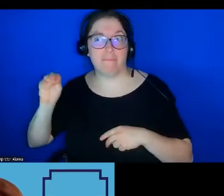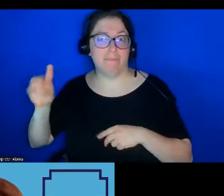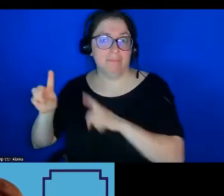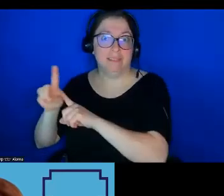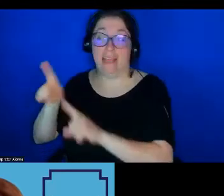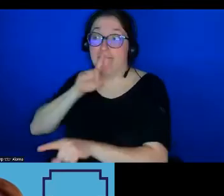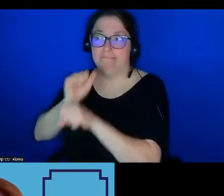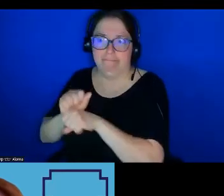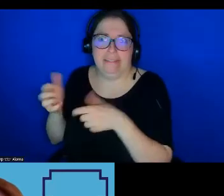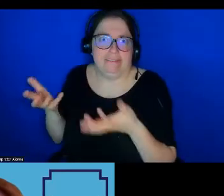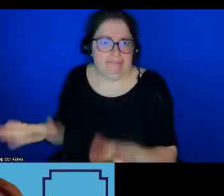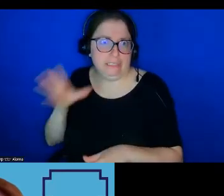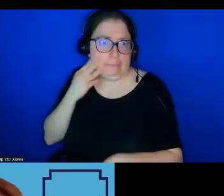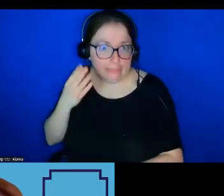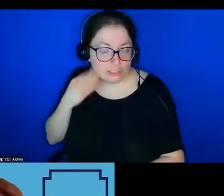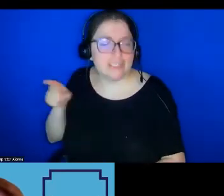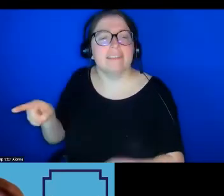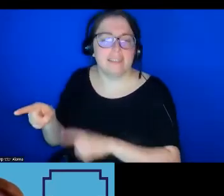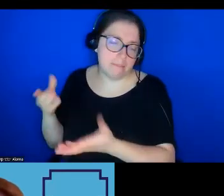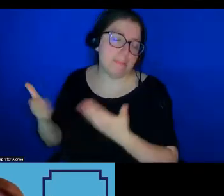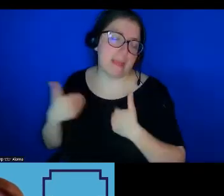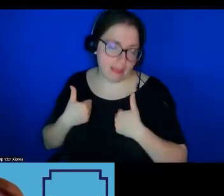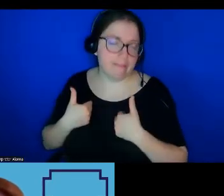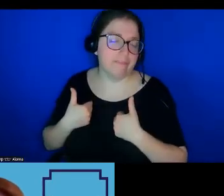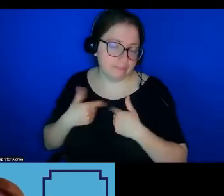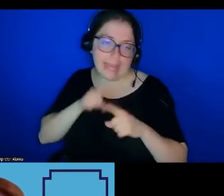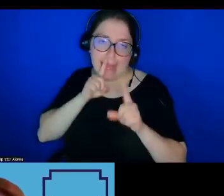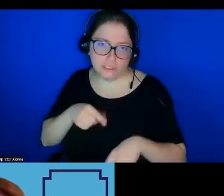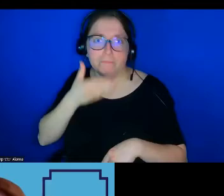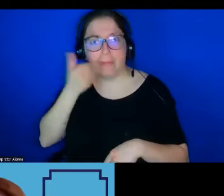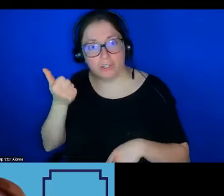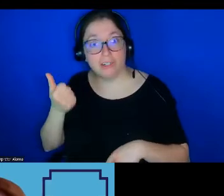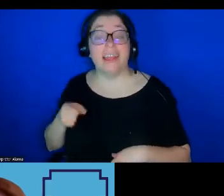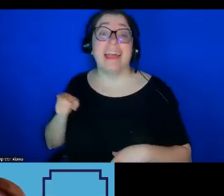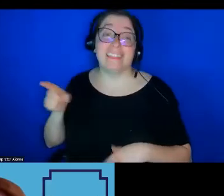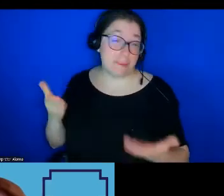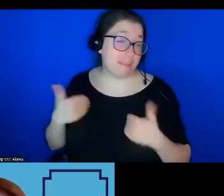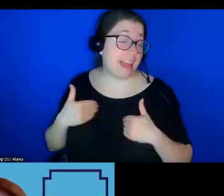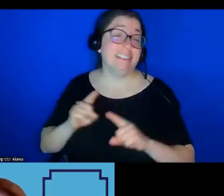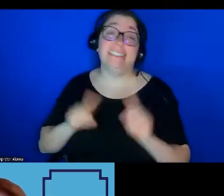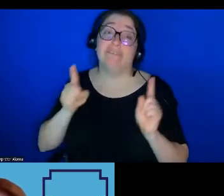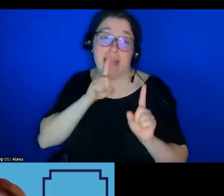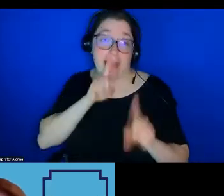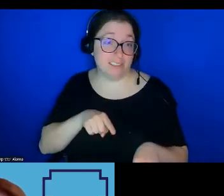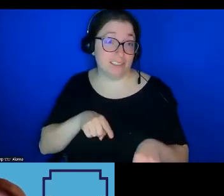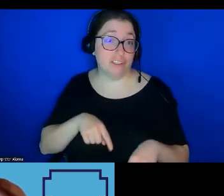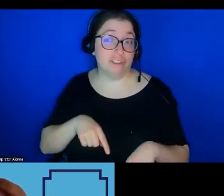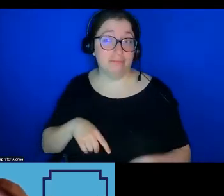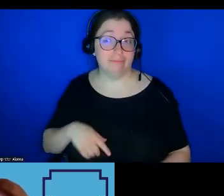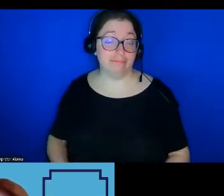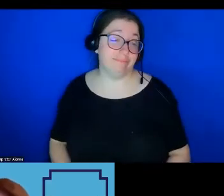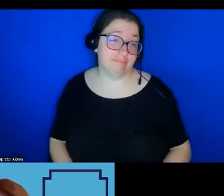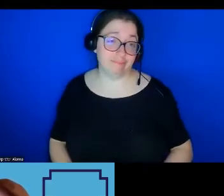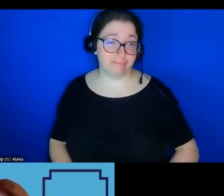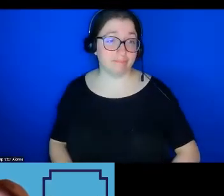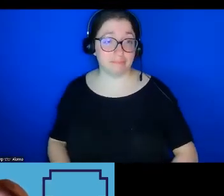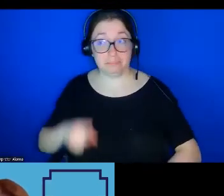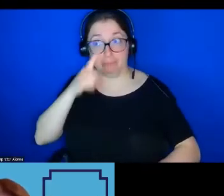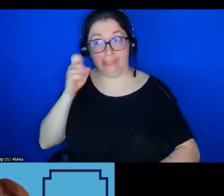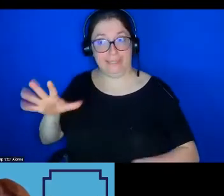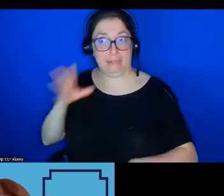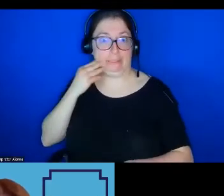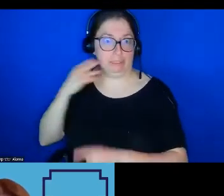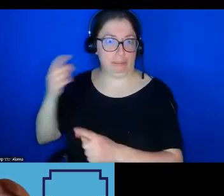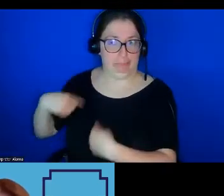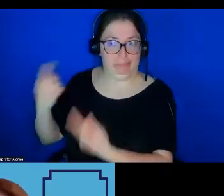and they may have different answers to these questions based on practical experience um Neil I think you provided the